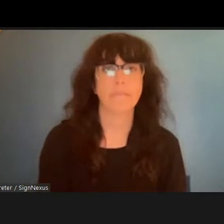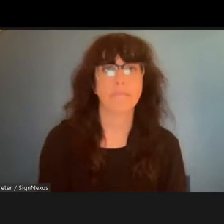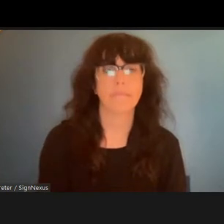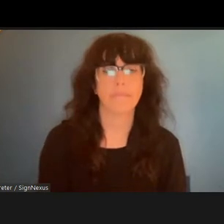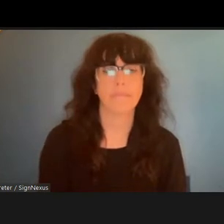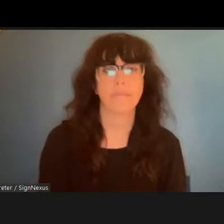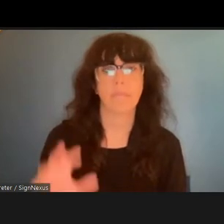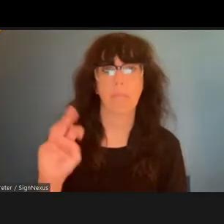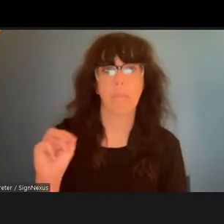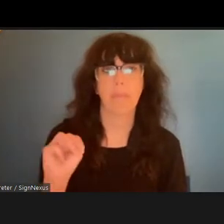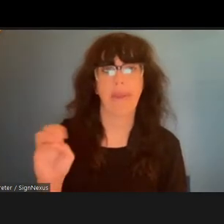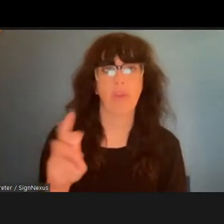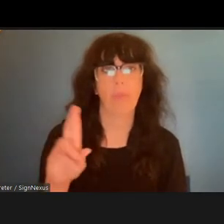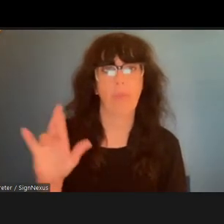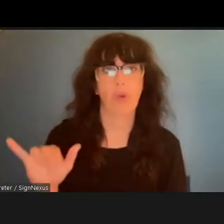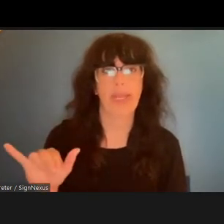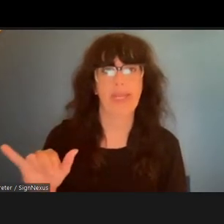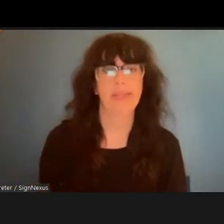michael murray